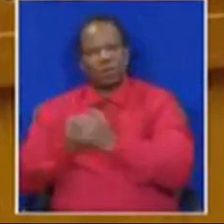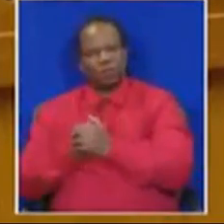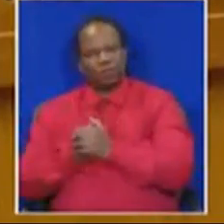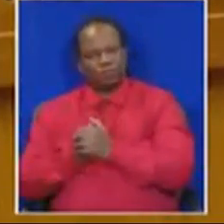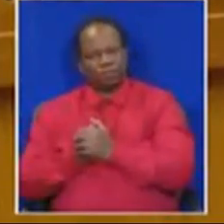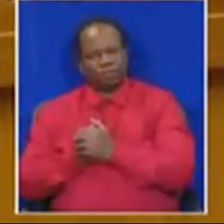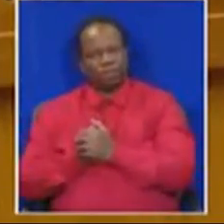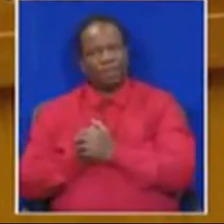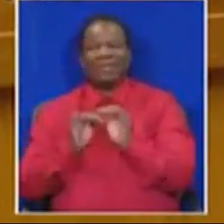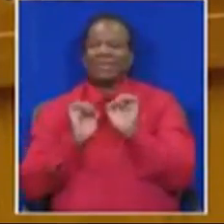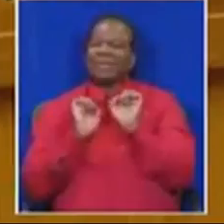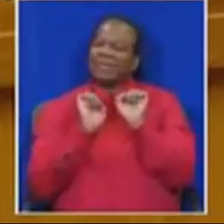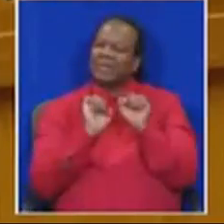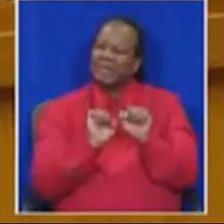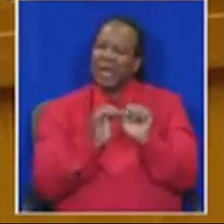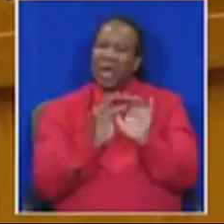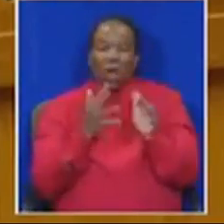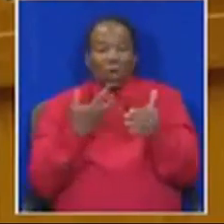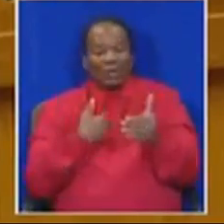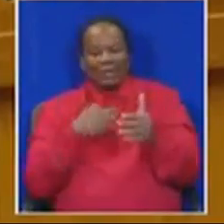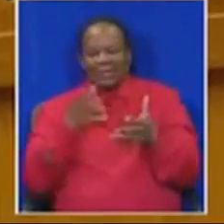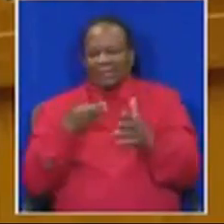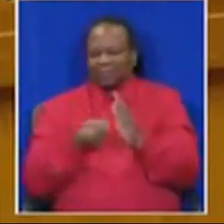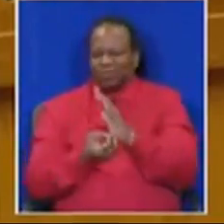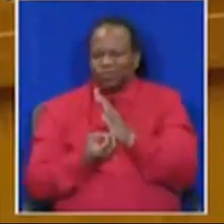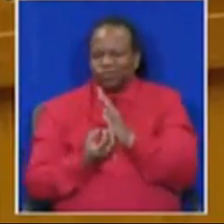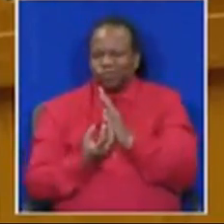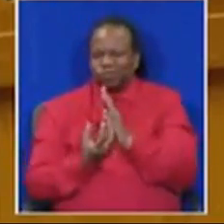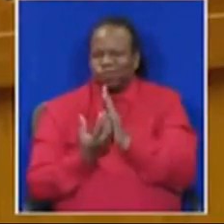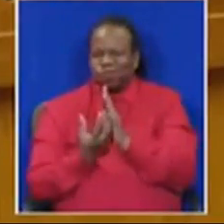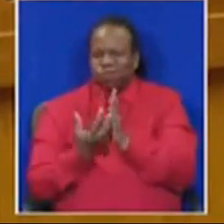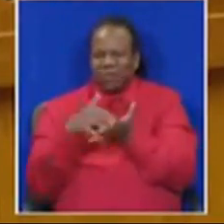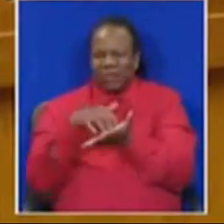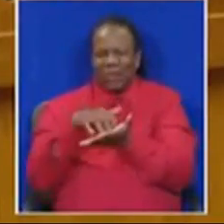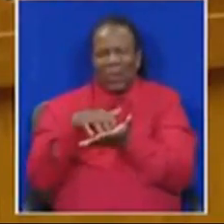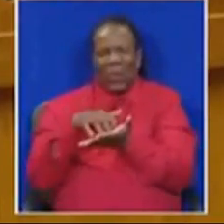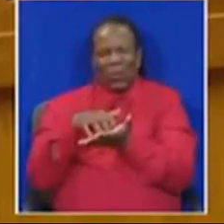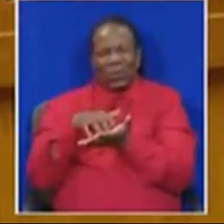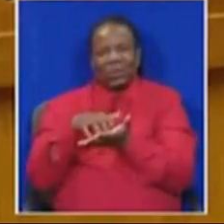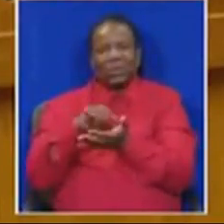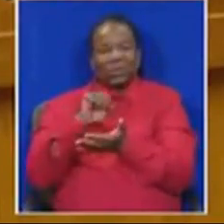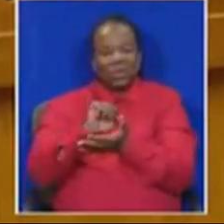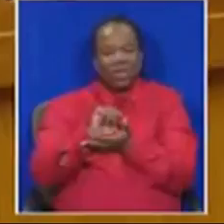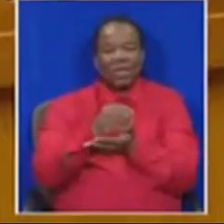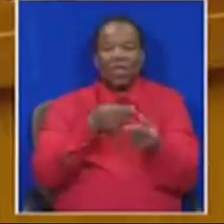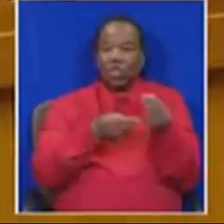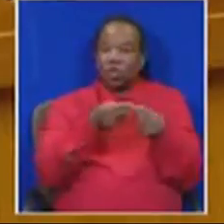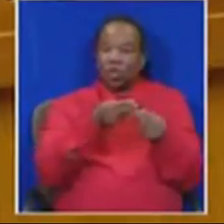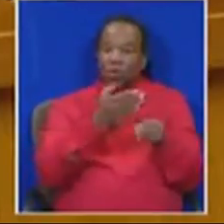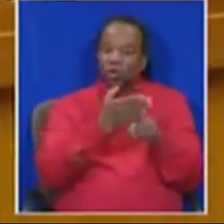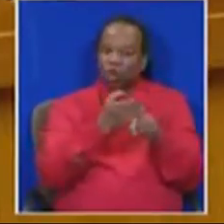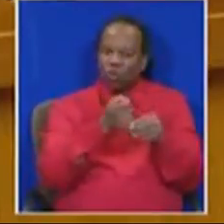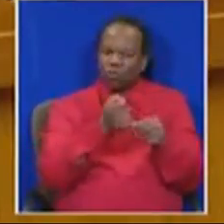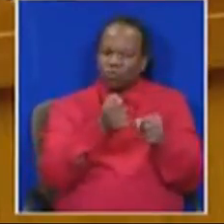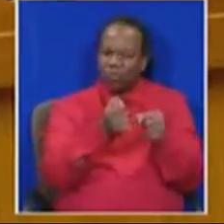under conditions of weak growth, our economy has created jobs, but not